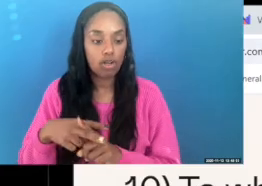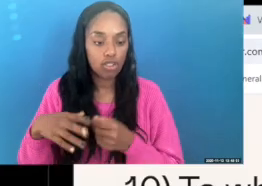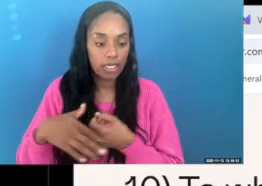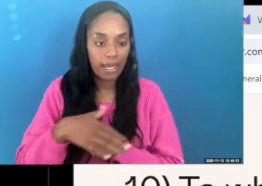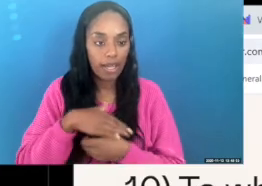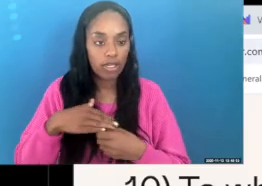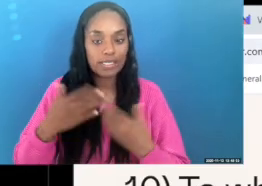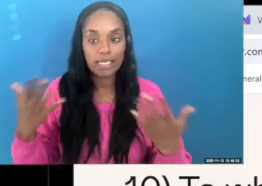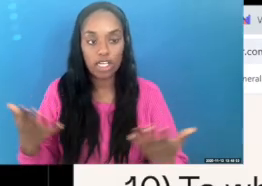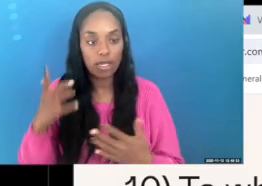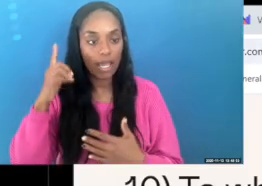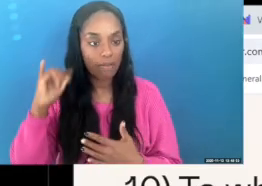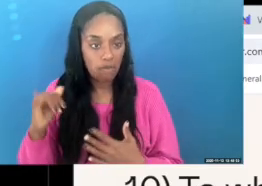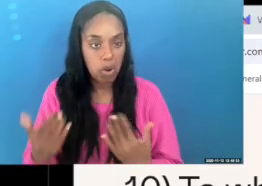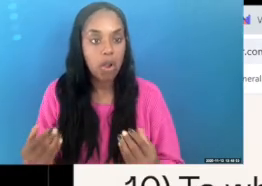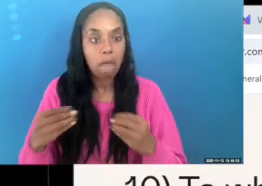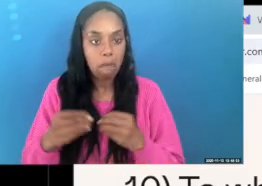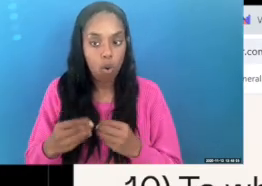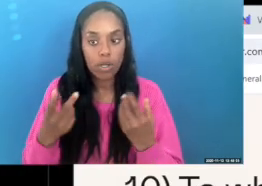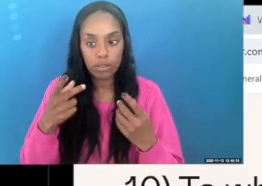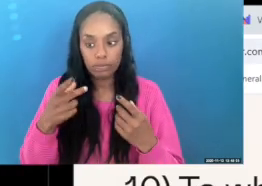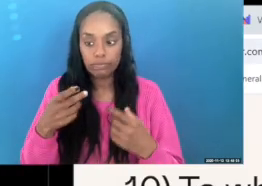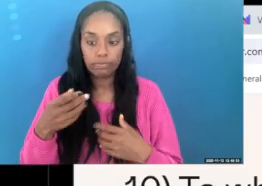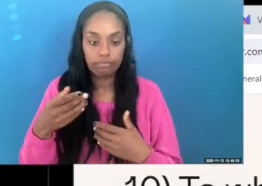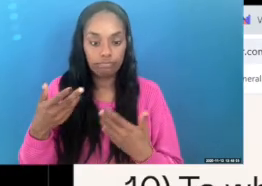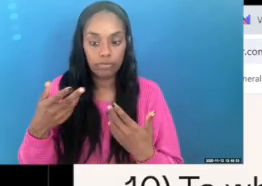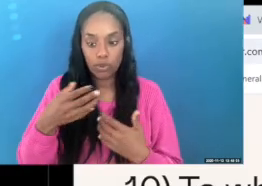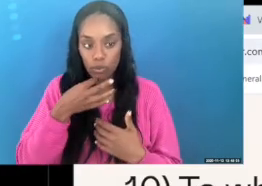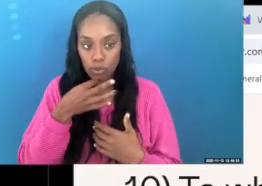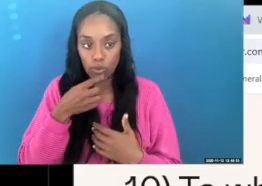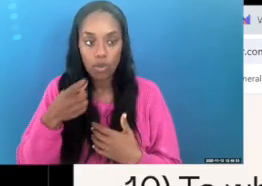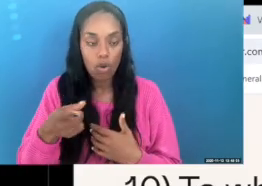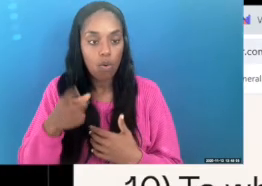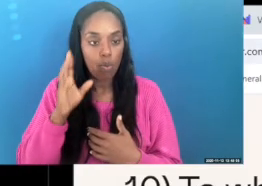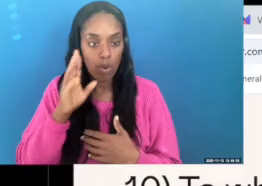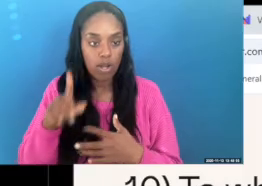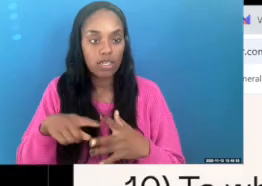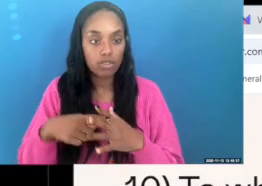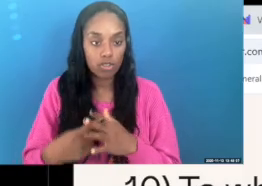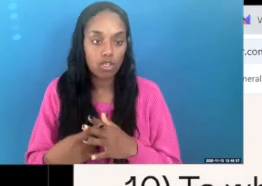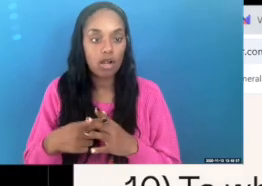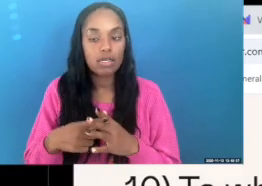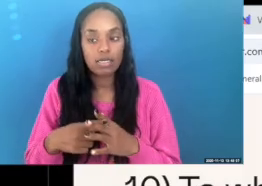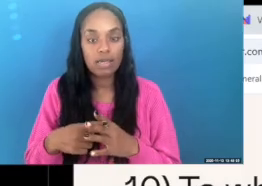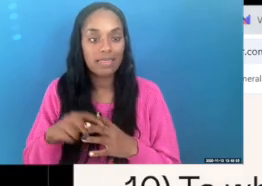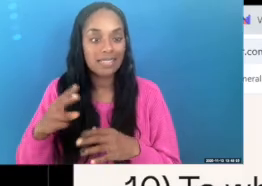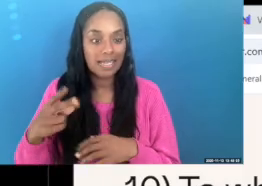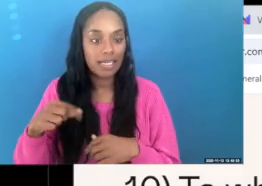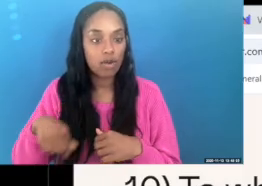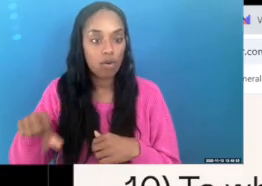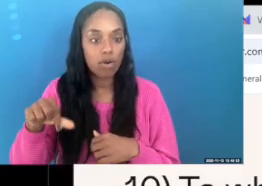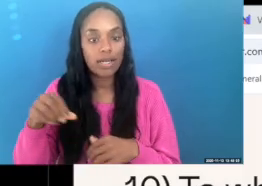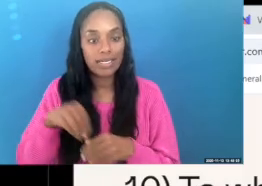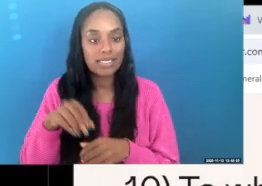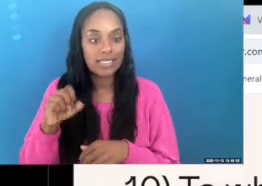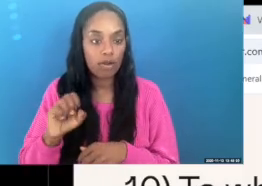Watt EV. Watt EV has 5 open heavy truck charging depots right now in California, several